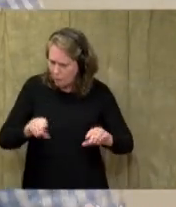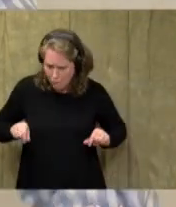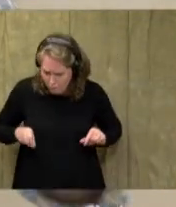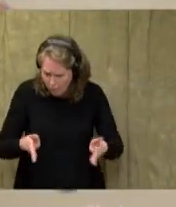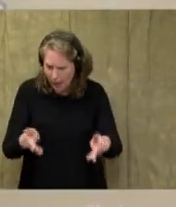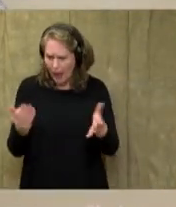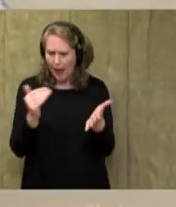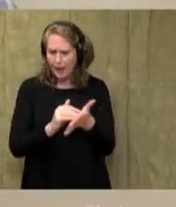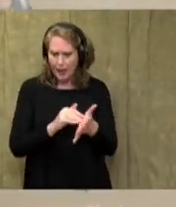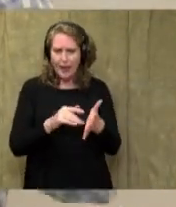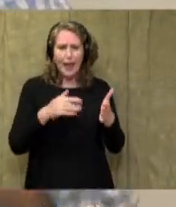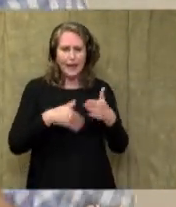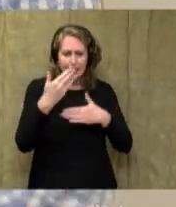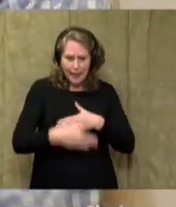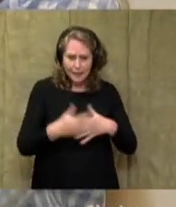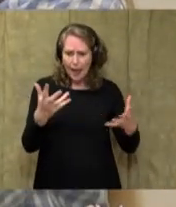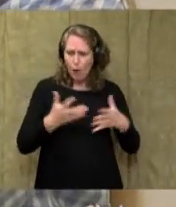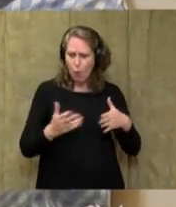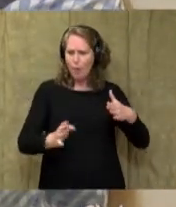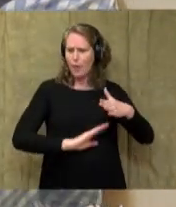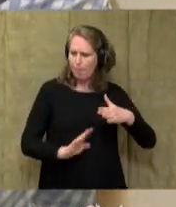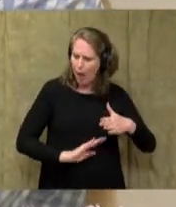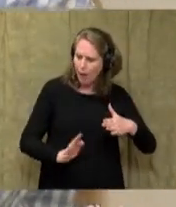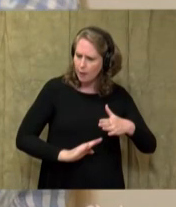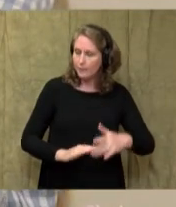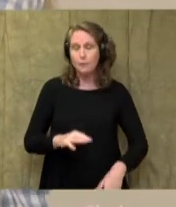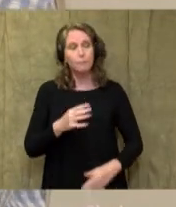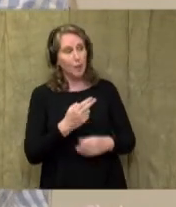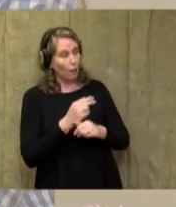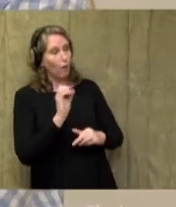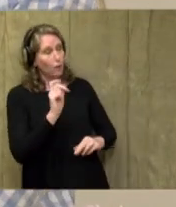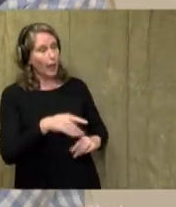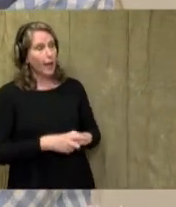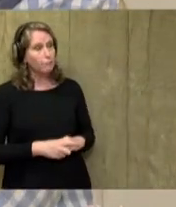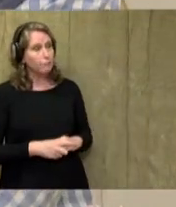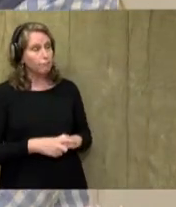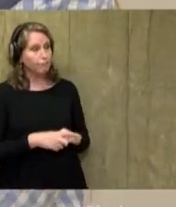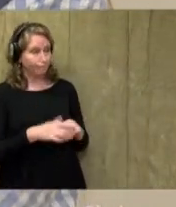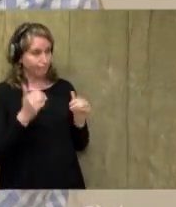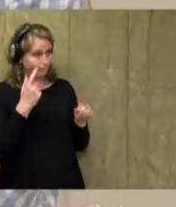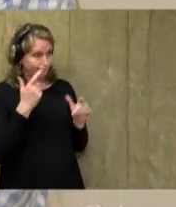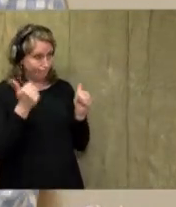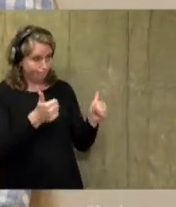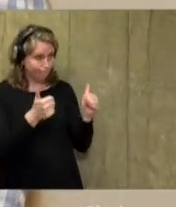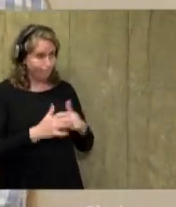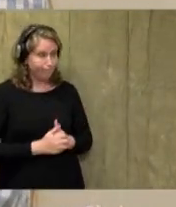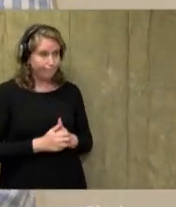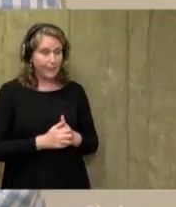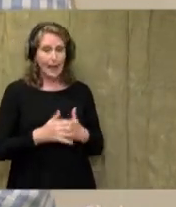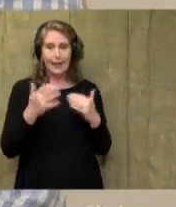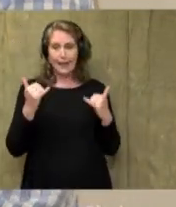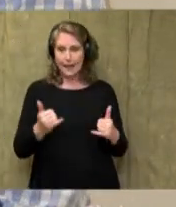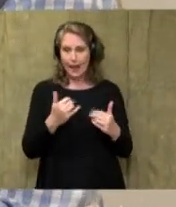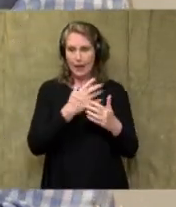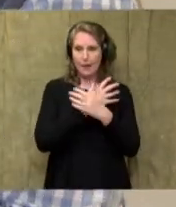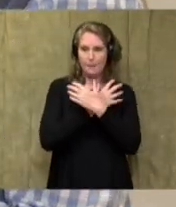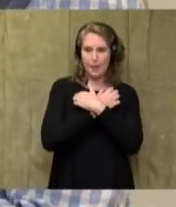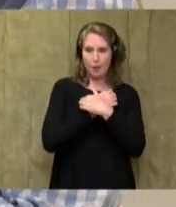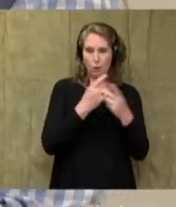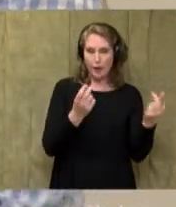this season I want the bottoms." Hare agreed. "It's a done deal, Bear." So now Bear did